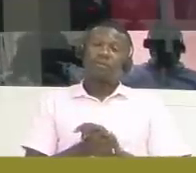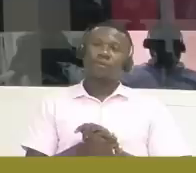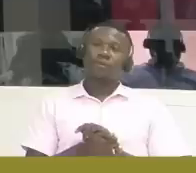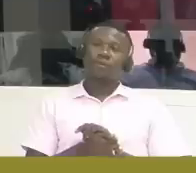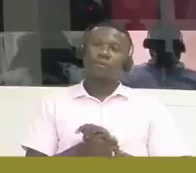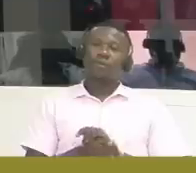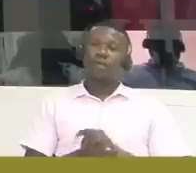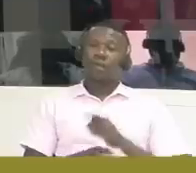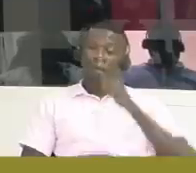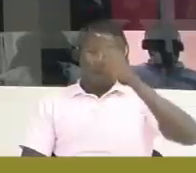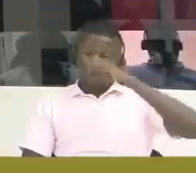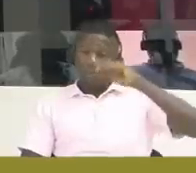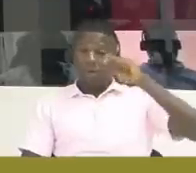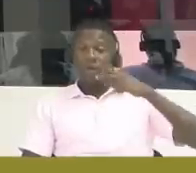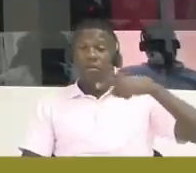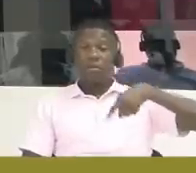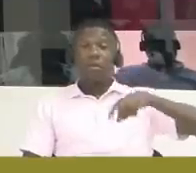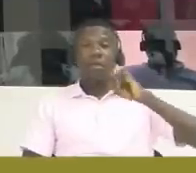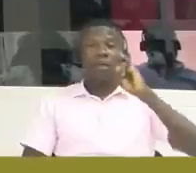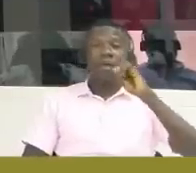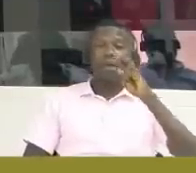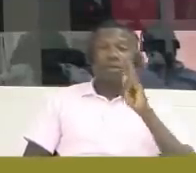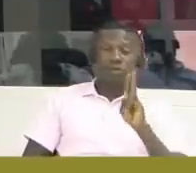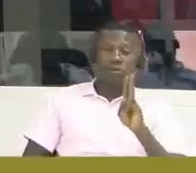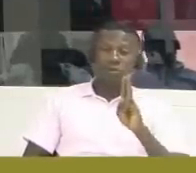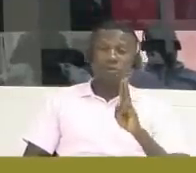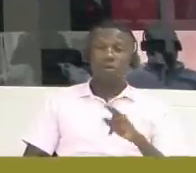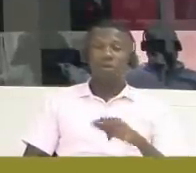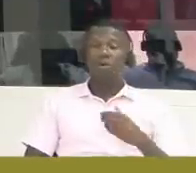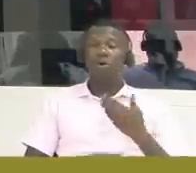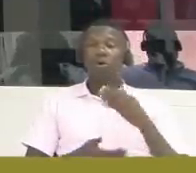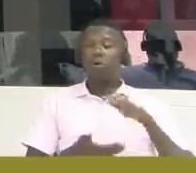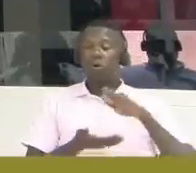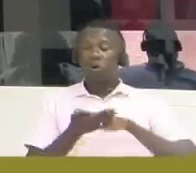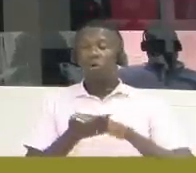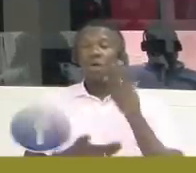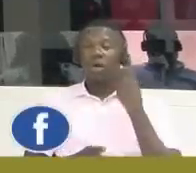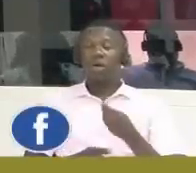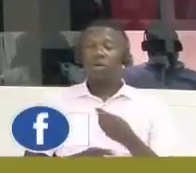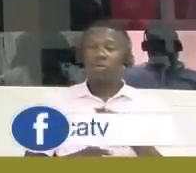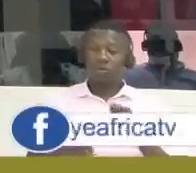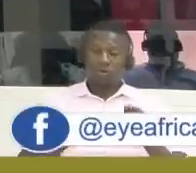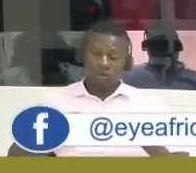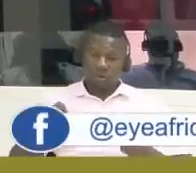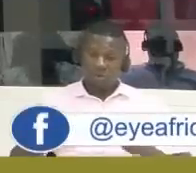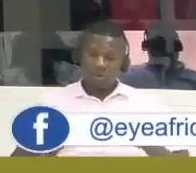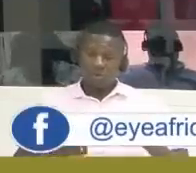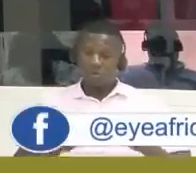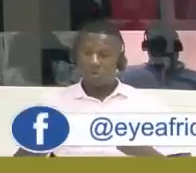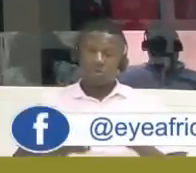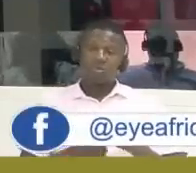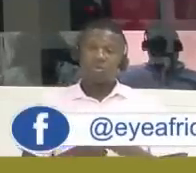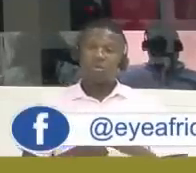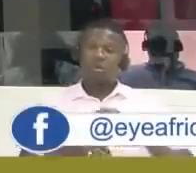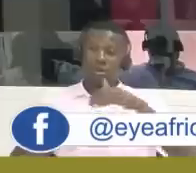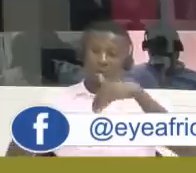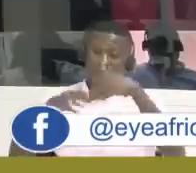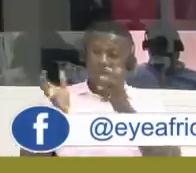the police intervention unit, on how to control